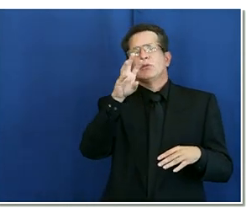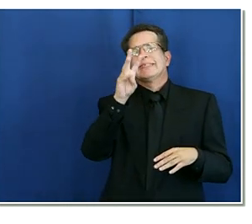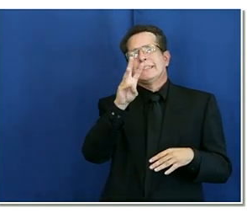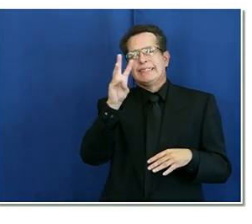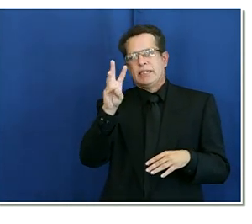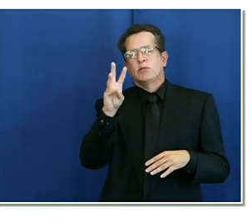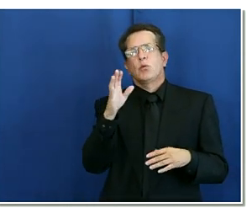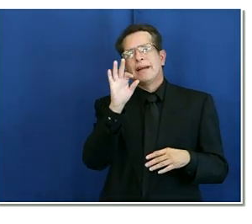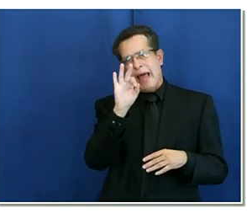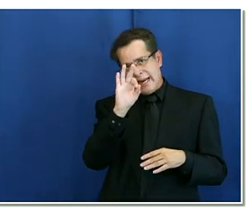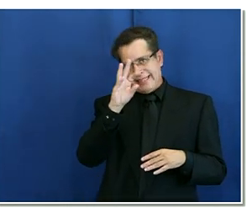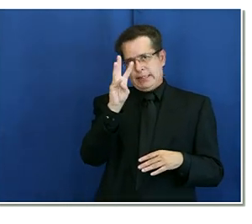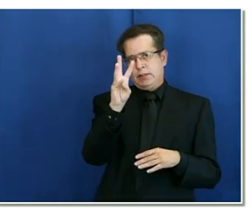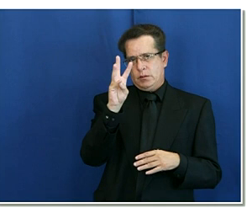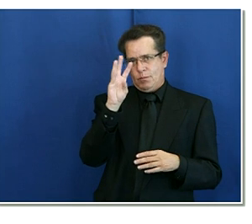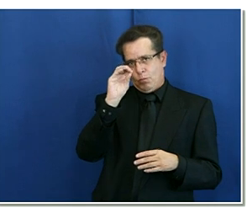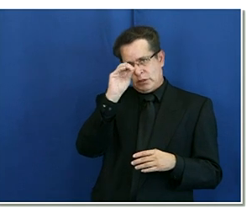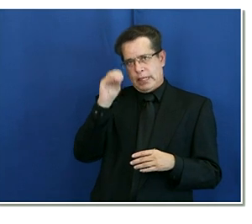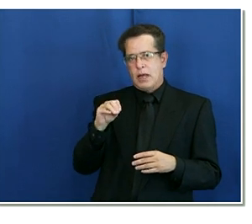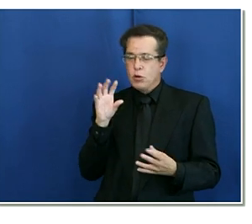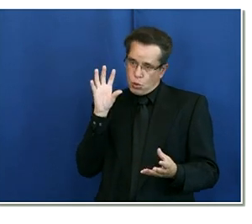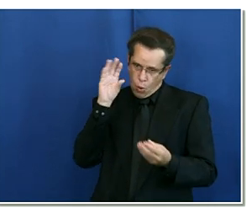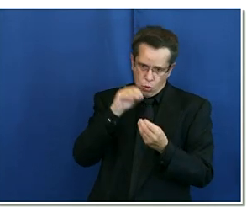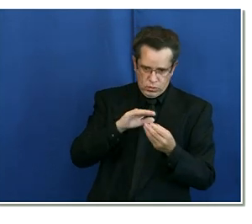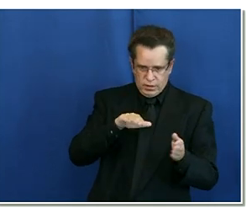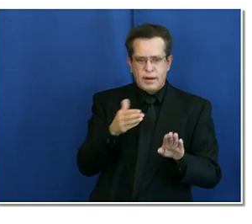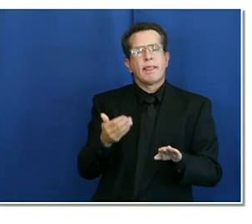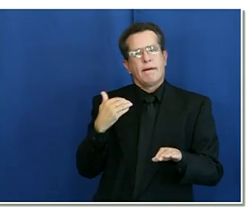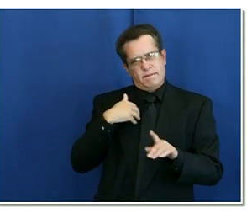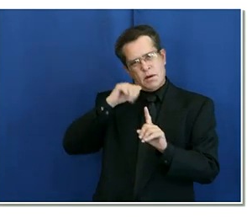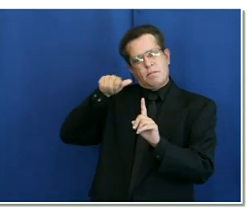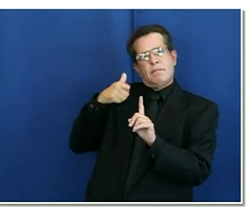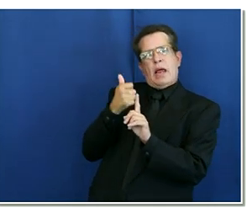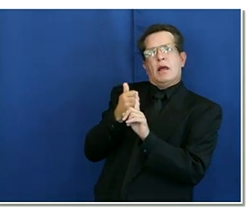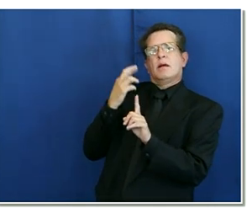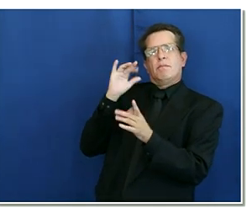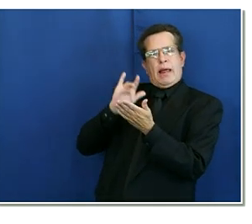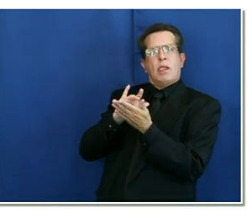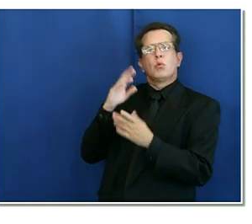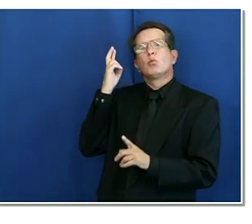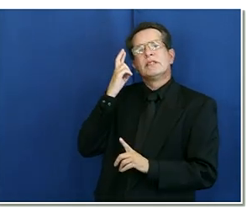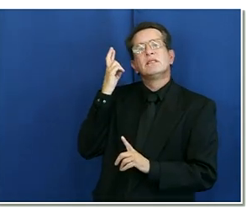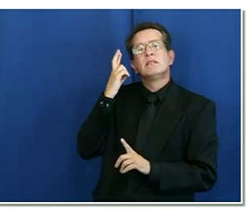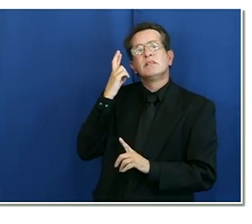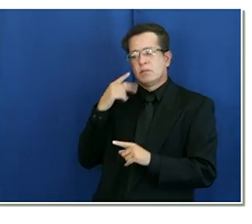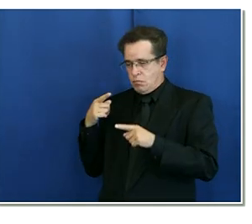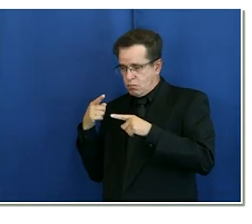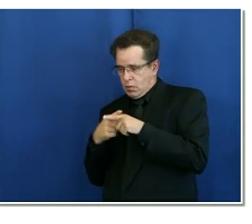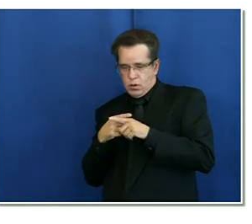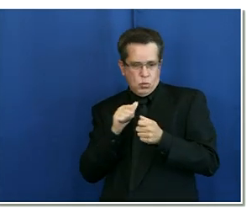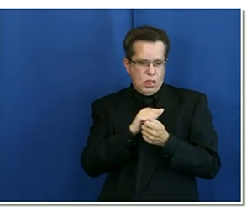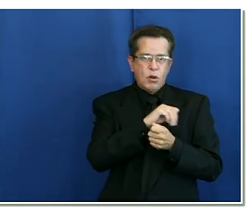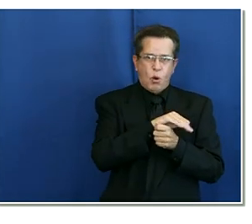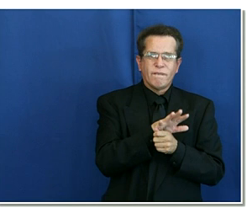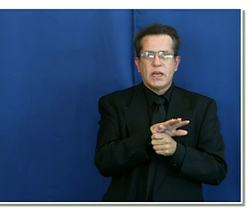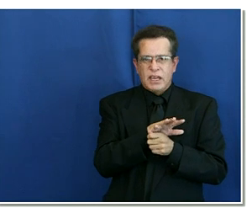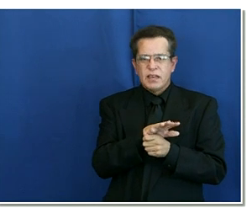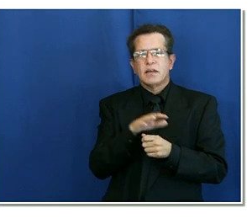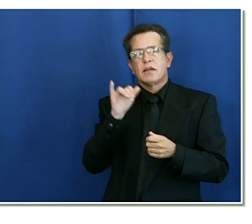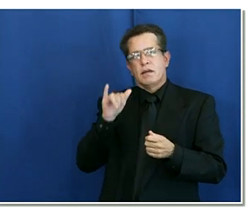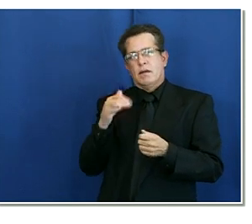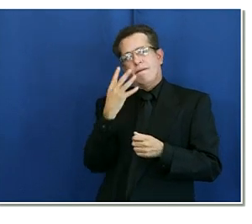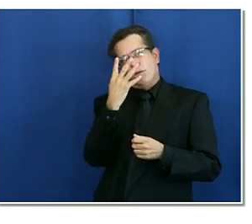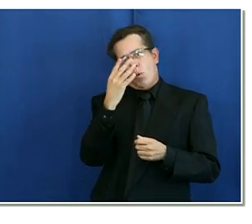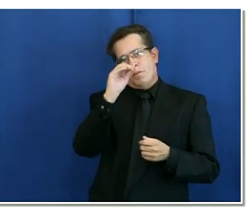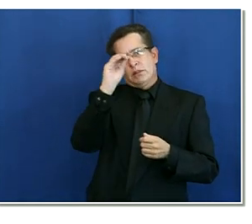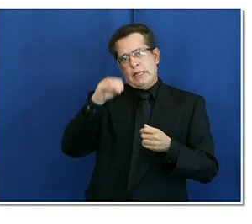666 or 96% of total death cases had underlying medical conditions, resulting in 4% or